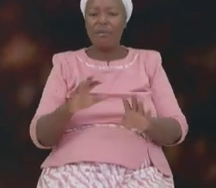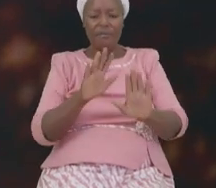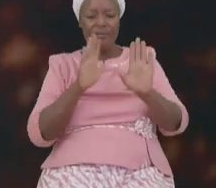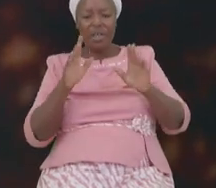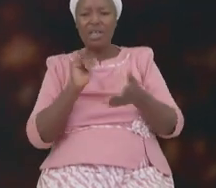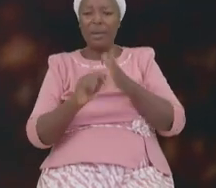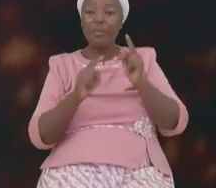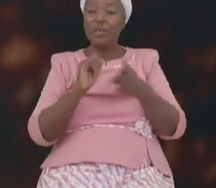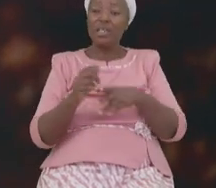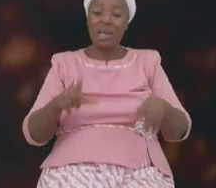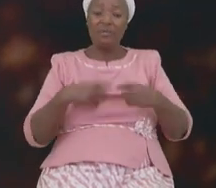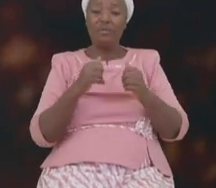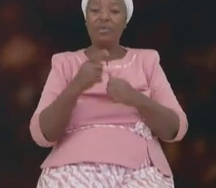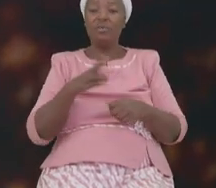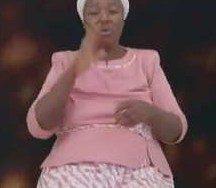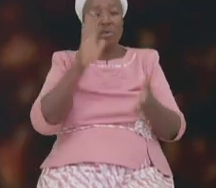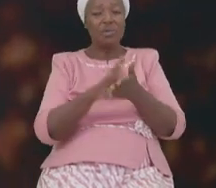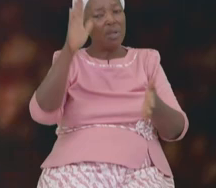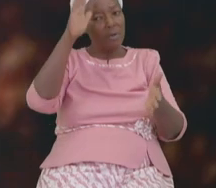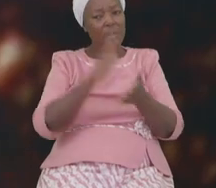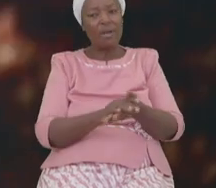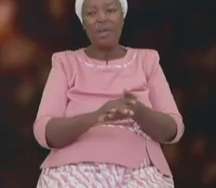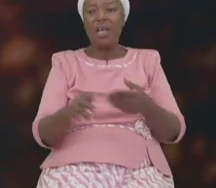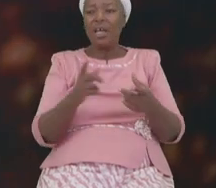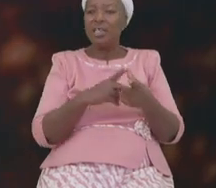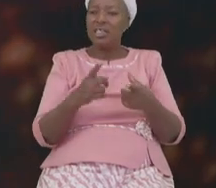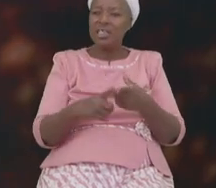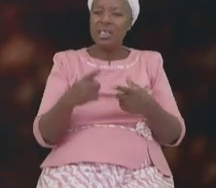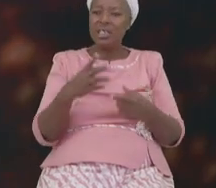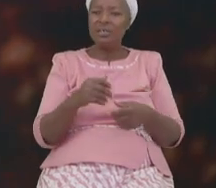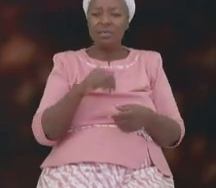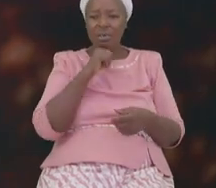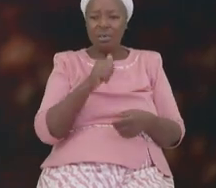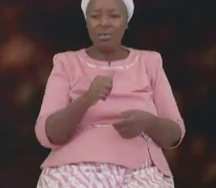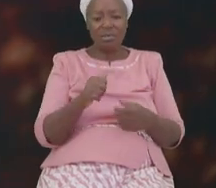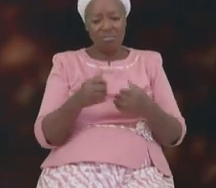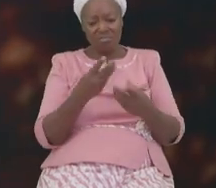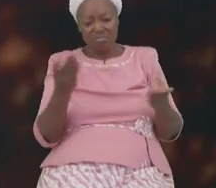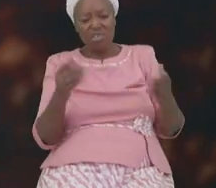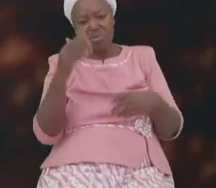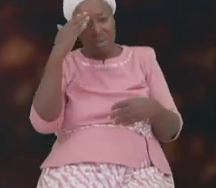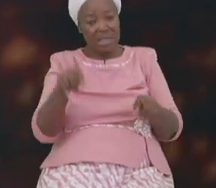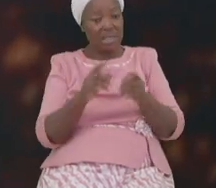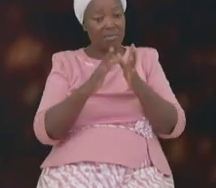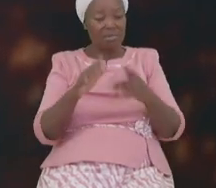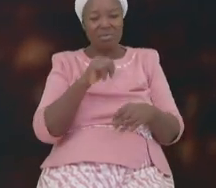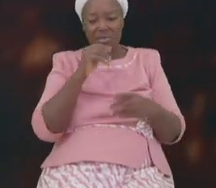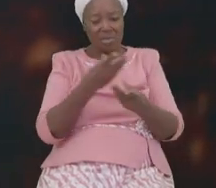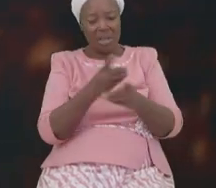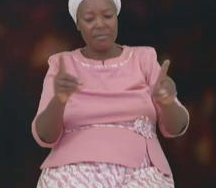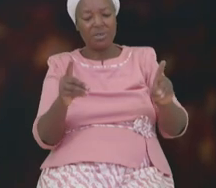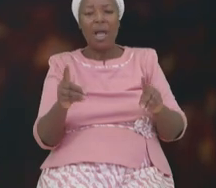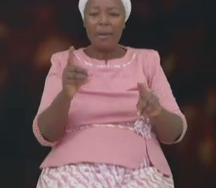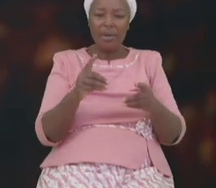who are living with you, your husband, your wife, although as a Christian, you will not divorce, she will not divorce, but she'll